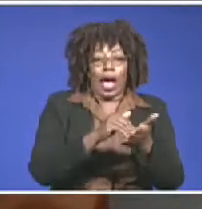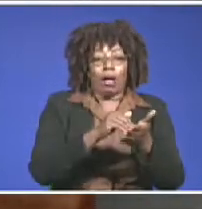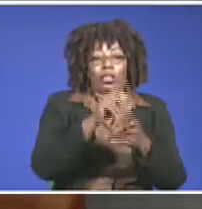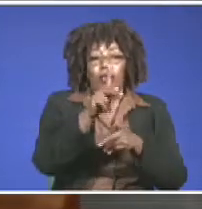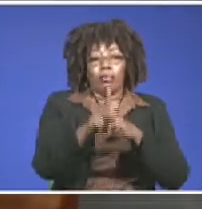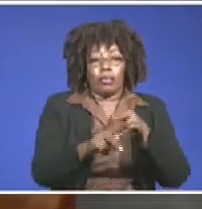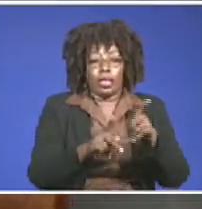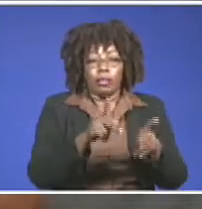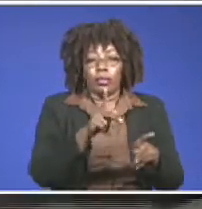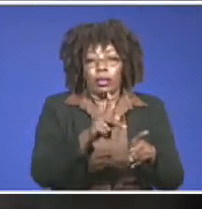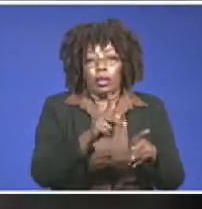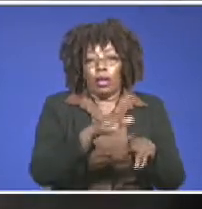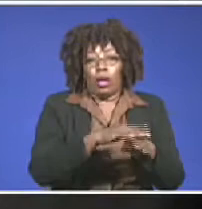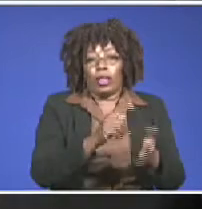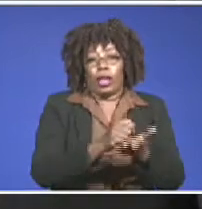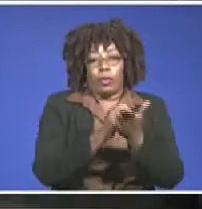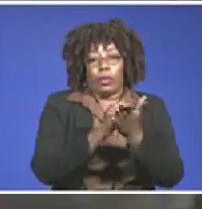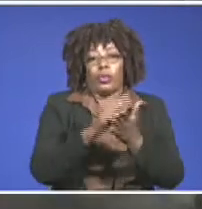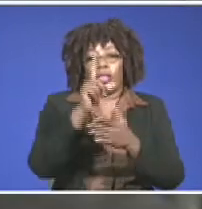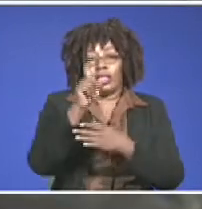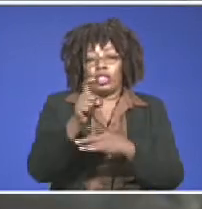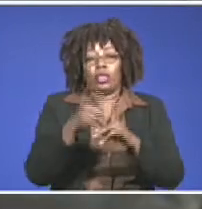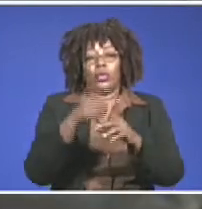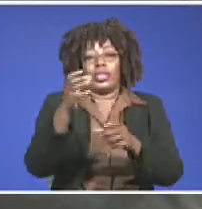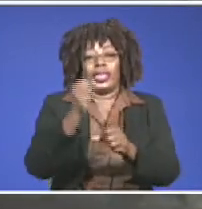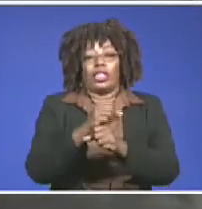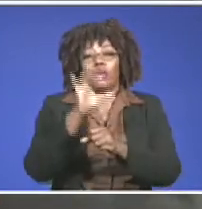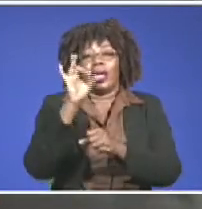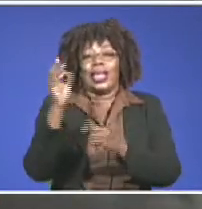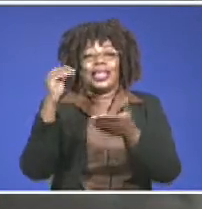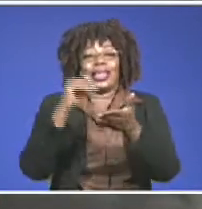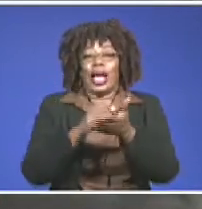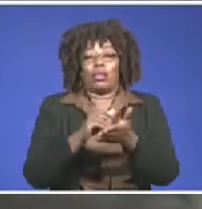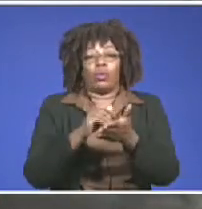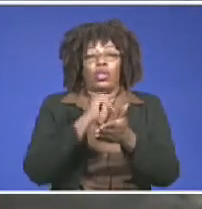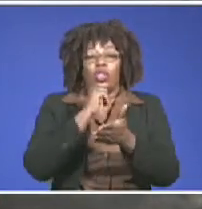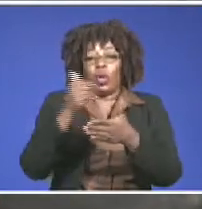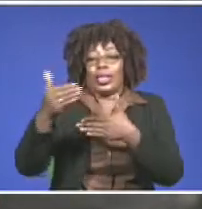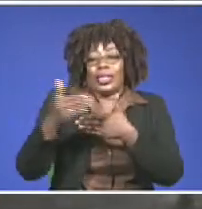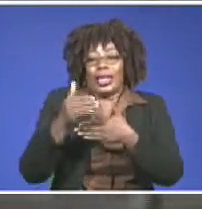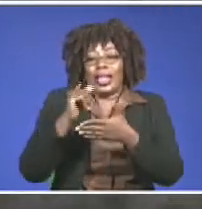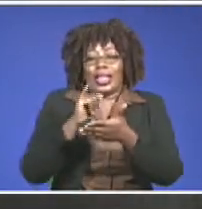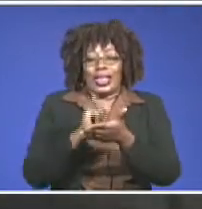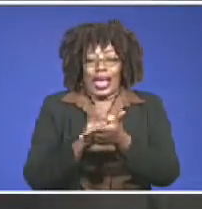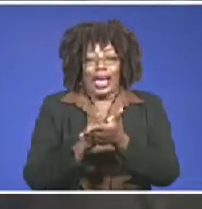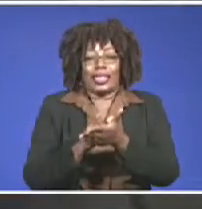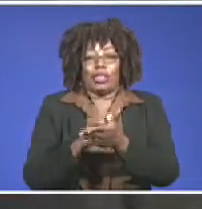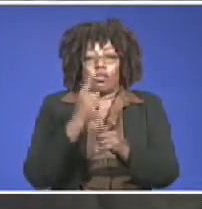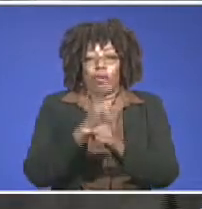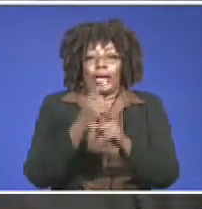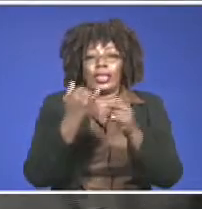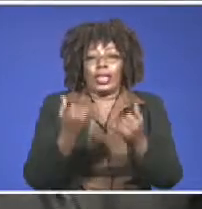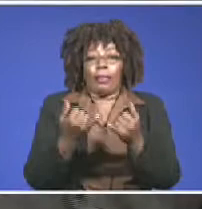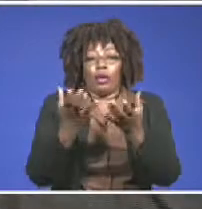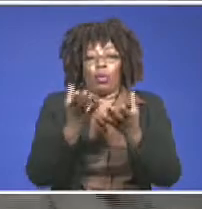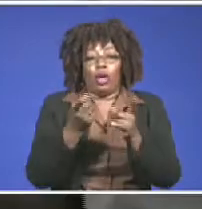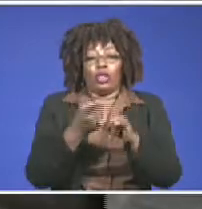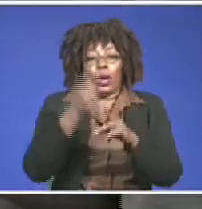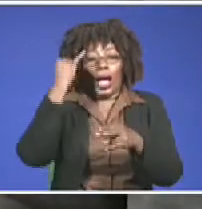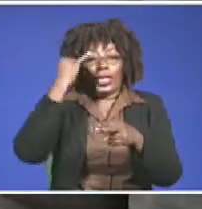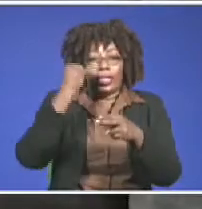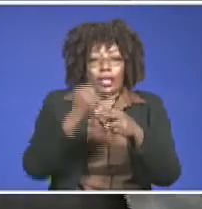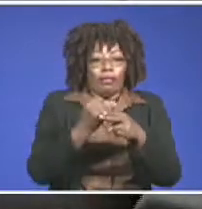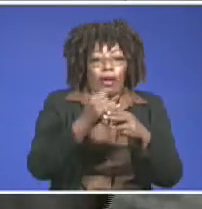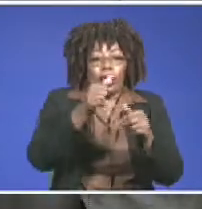on antiretroviral therapy, we ought to get to 8,000. Mm-hmm. We're nowhere near that right now. But we want to identify